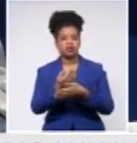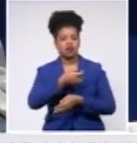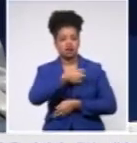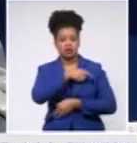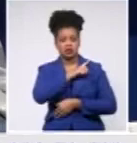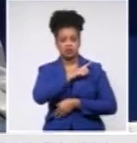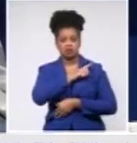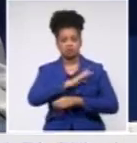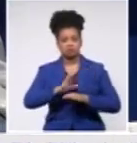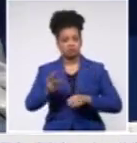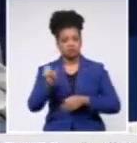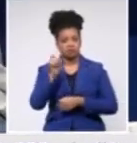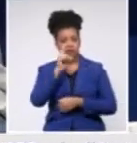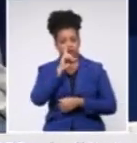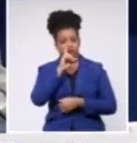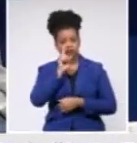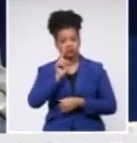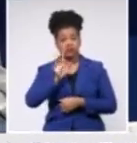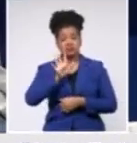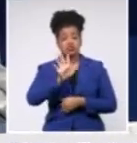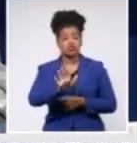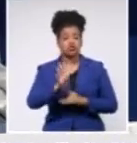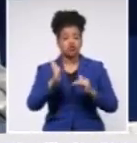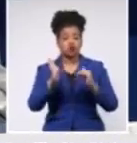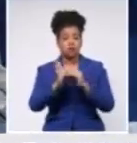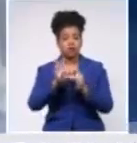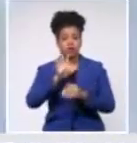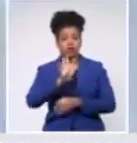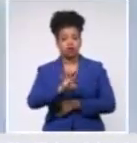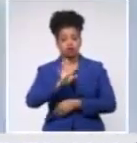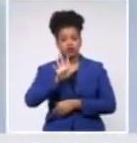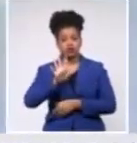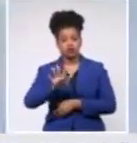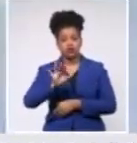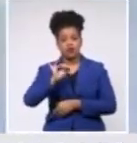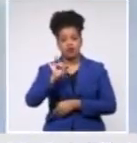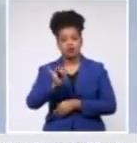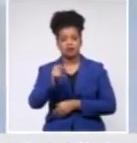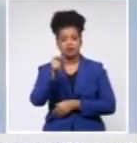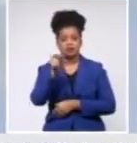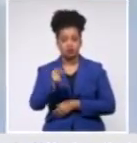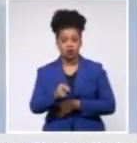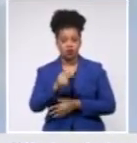7.11. To summarize, of the